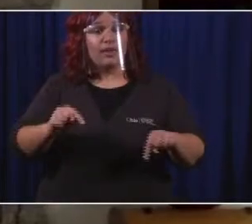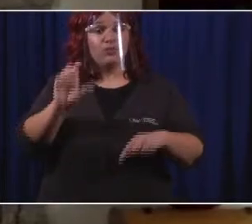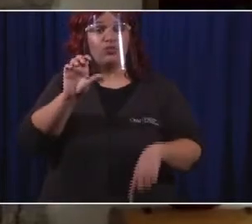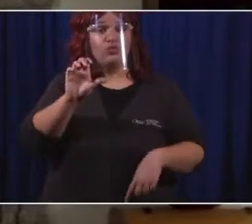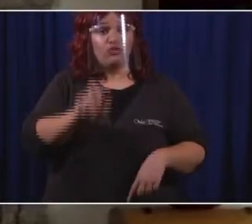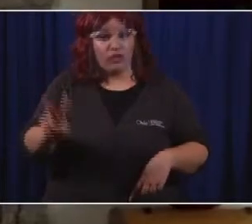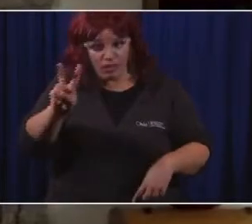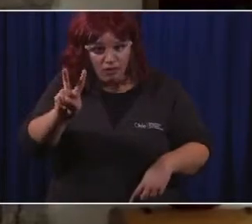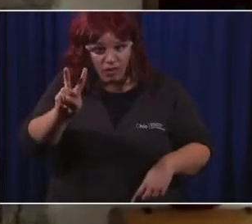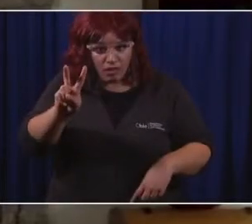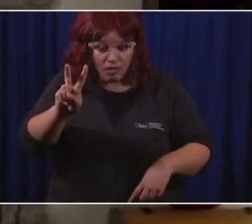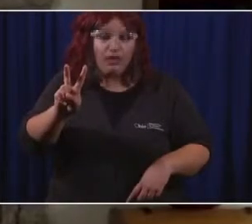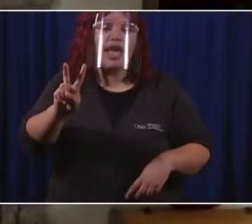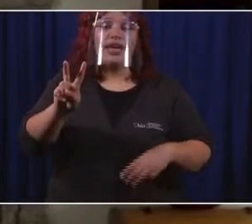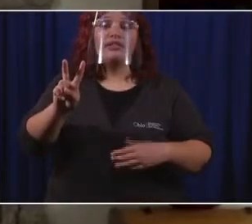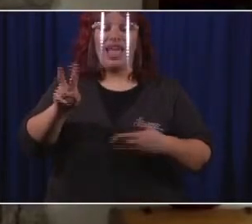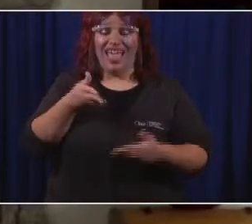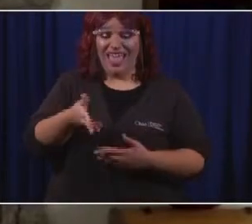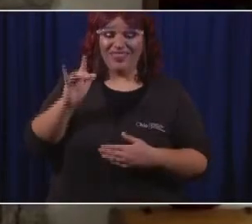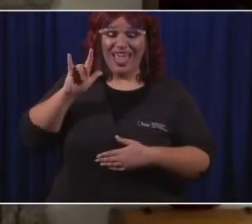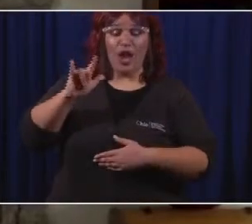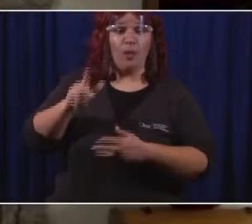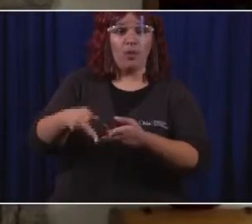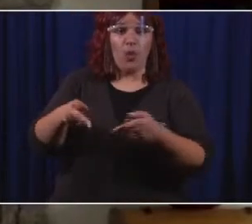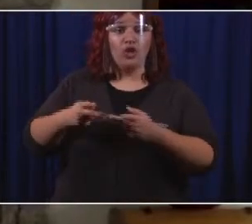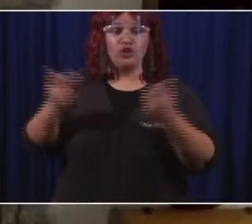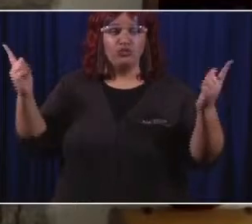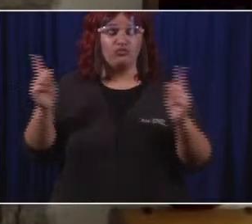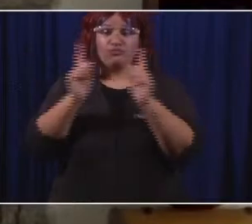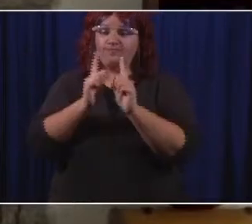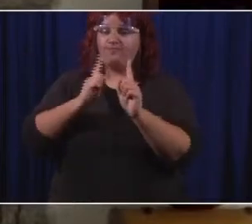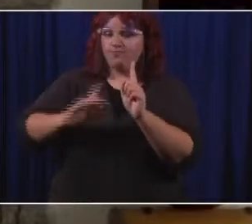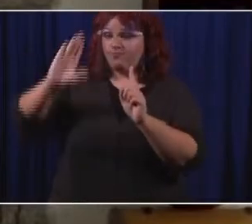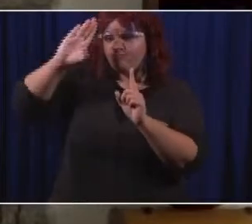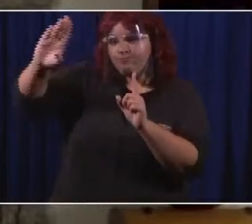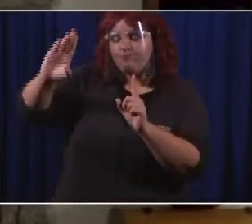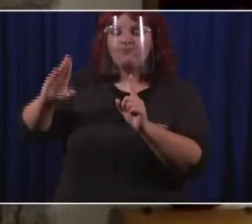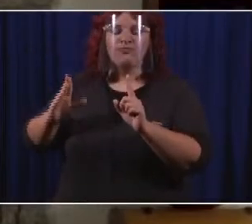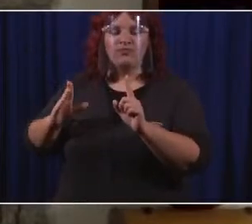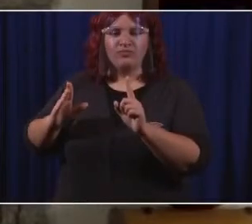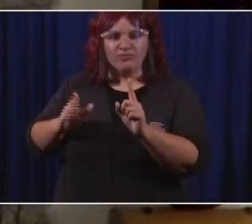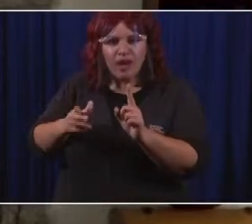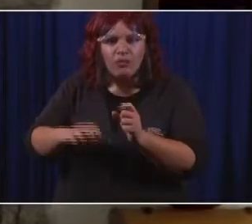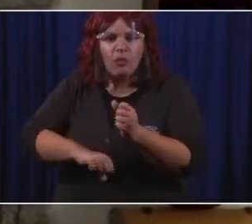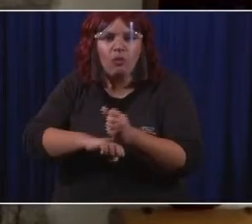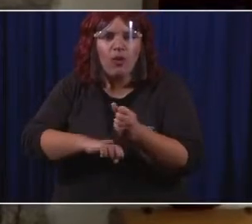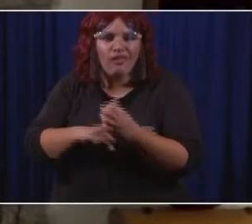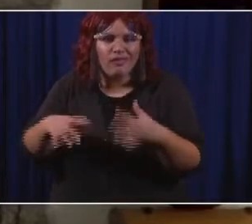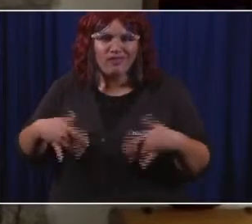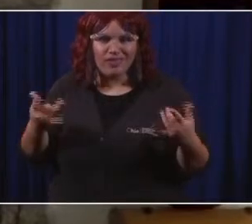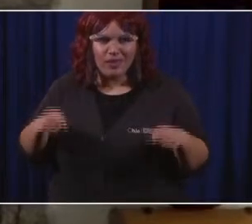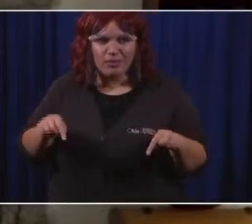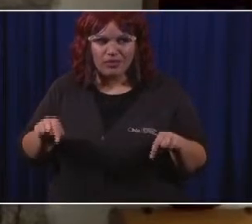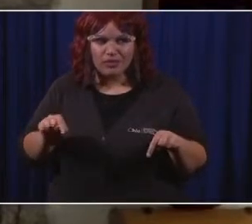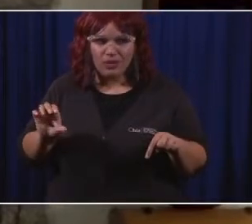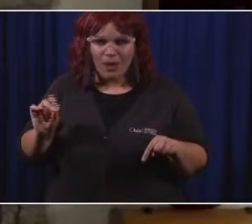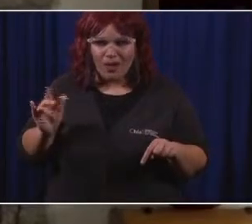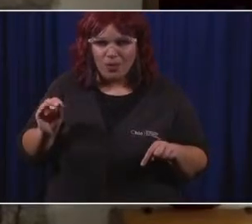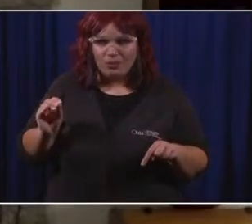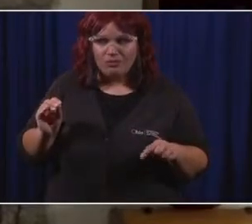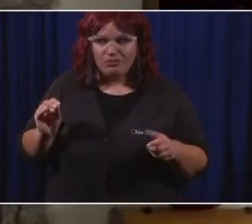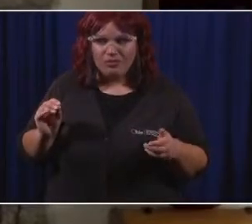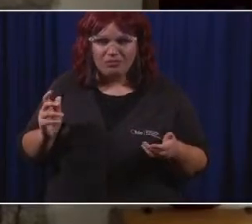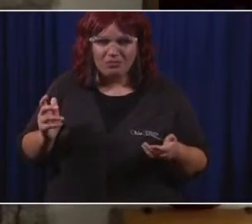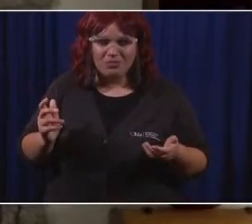airport, tacitly endorsing this huge event that he was holding in Ohio during, a time that's really